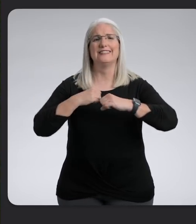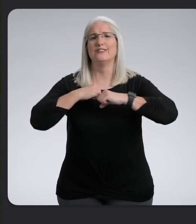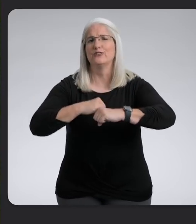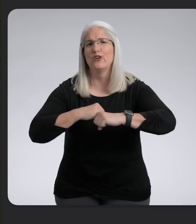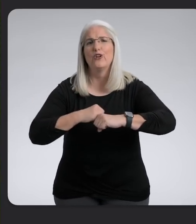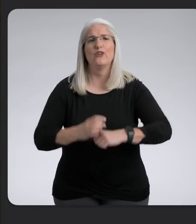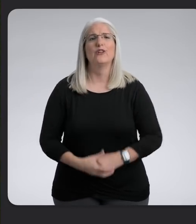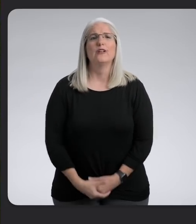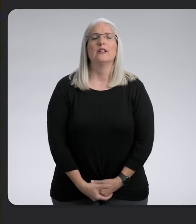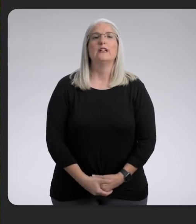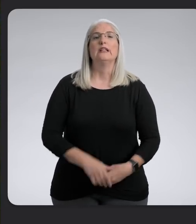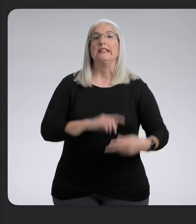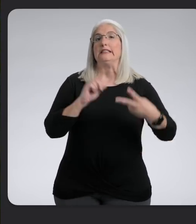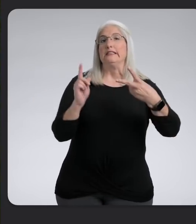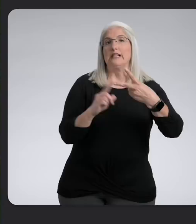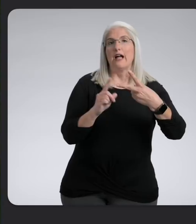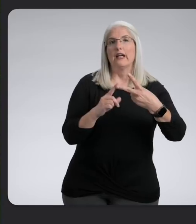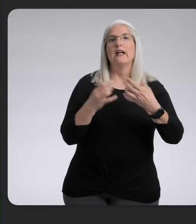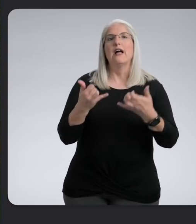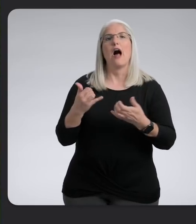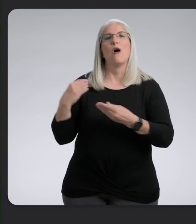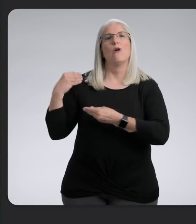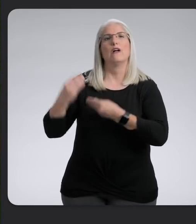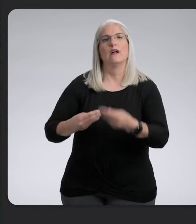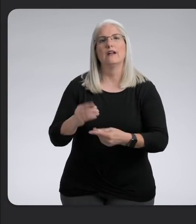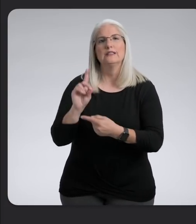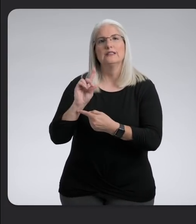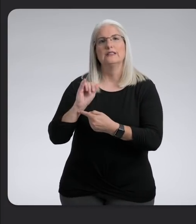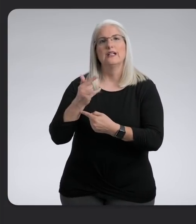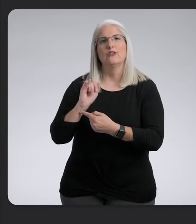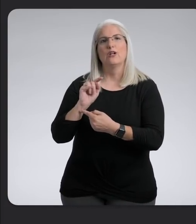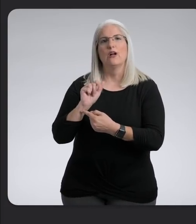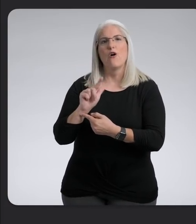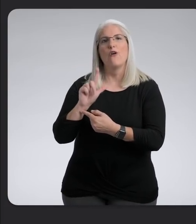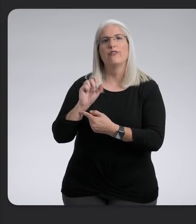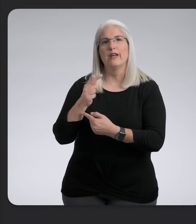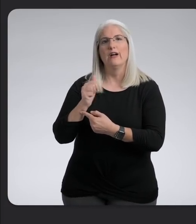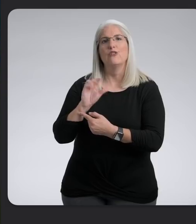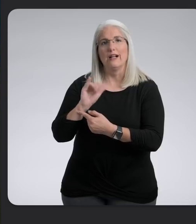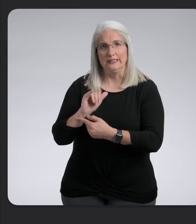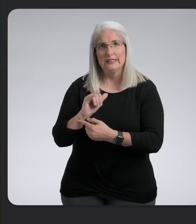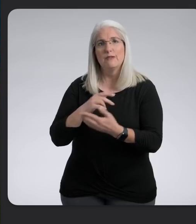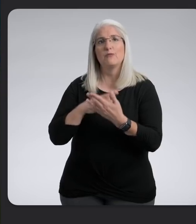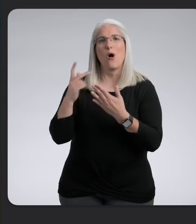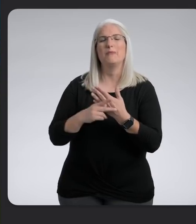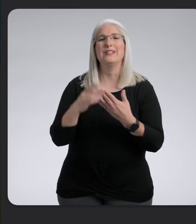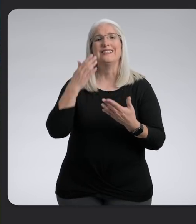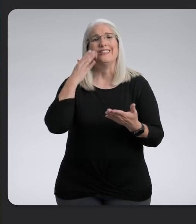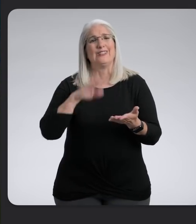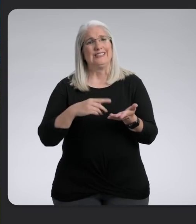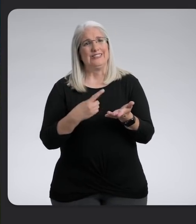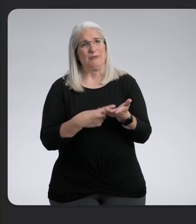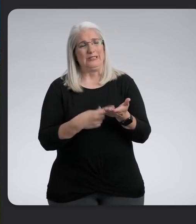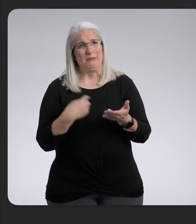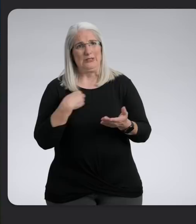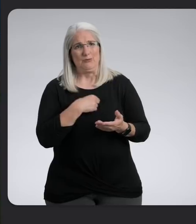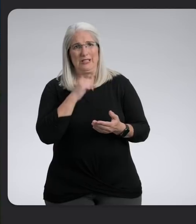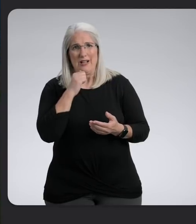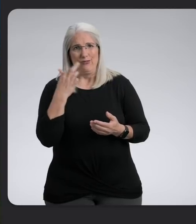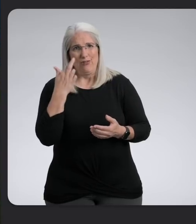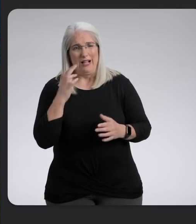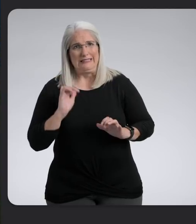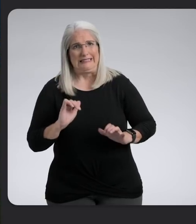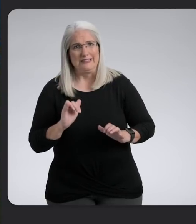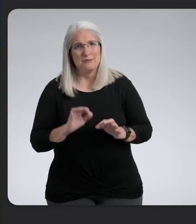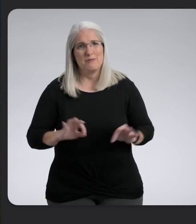and secure. Second, we're launching a new digital legacy program. We don't often think about it, but it's important that we